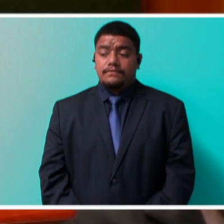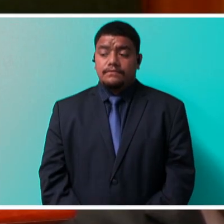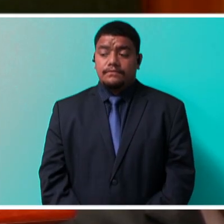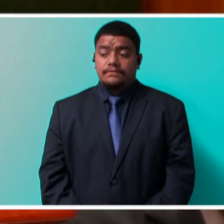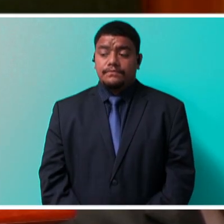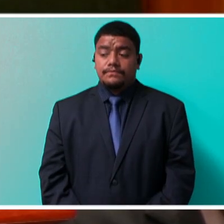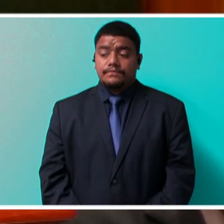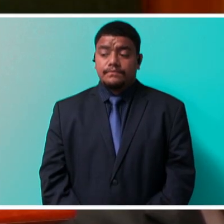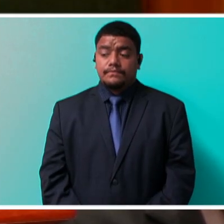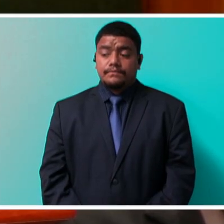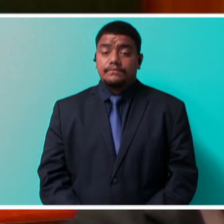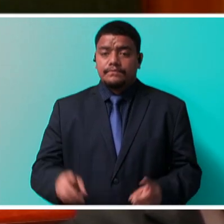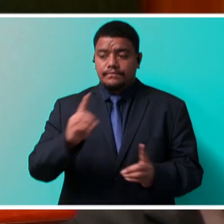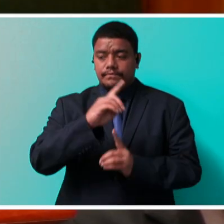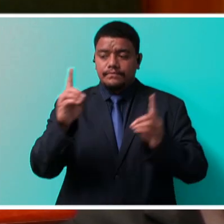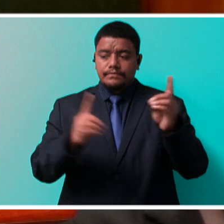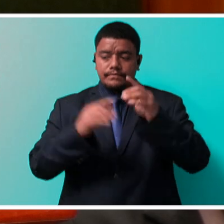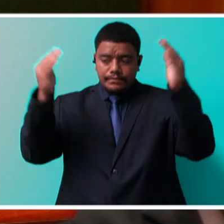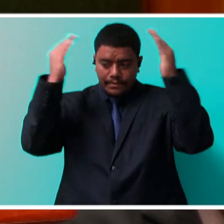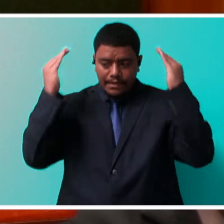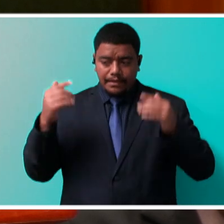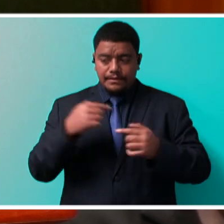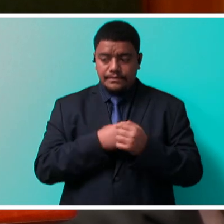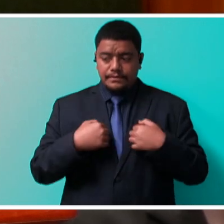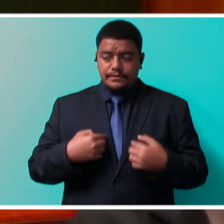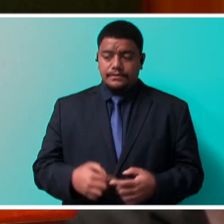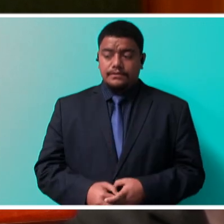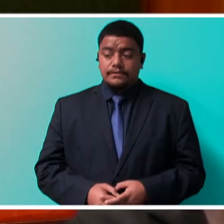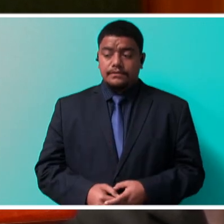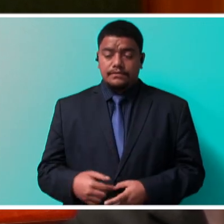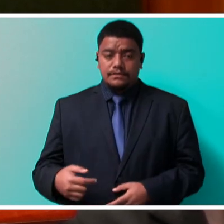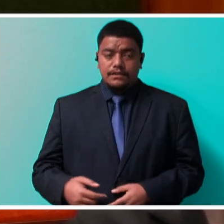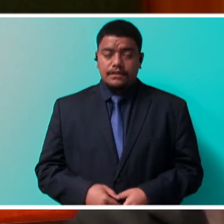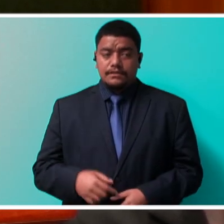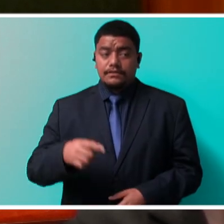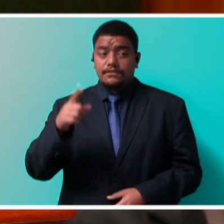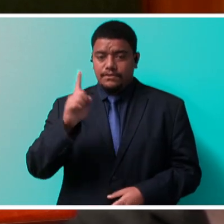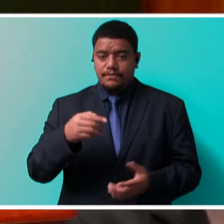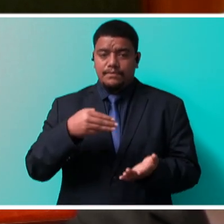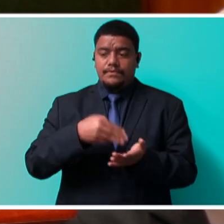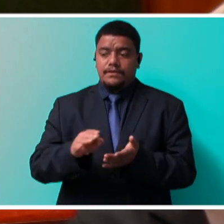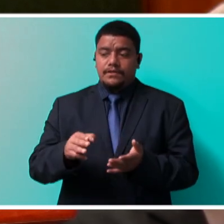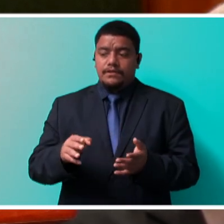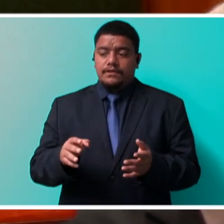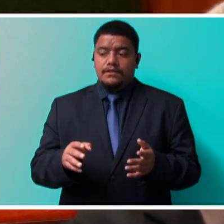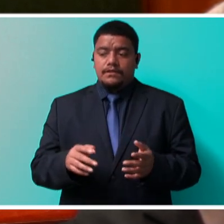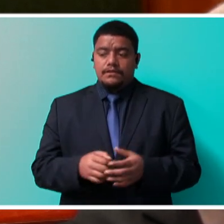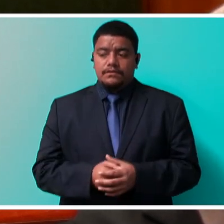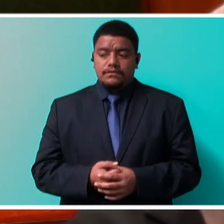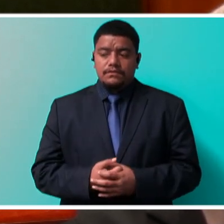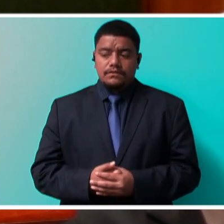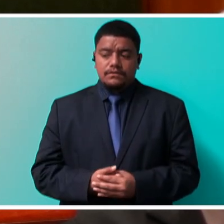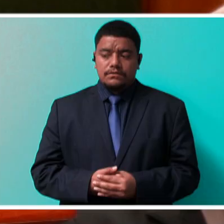Madam Deputy Speaker, today we mark Thursdays in Black, a global silent campaign protesting